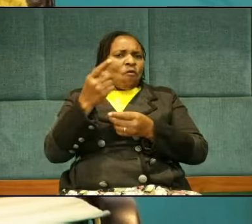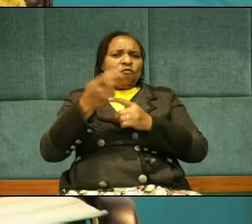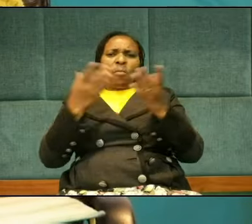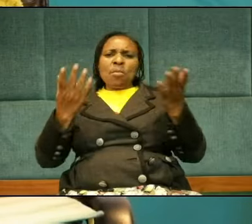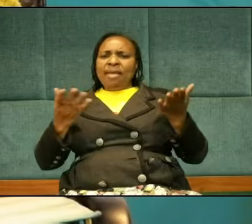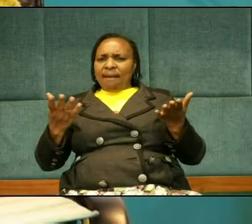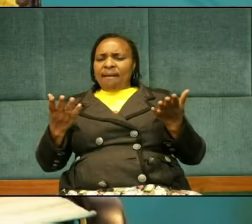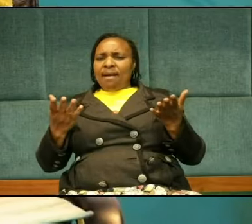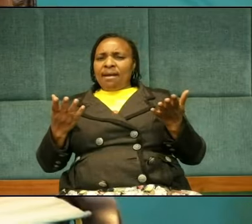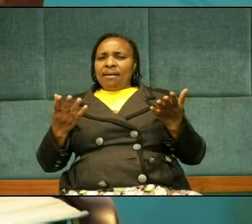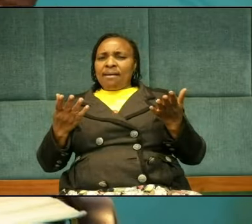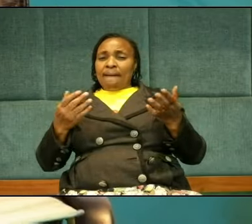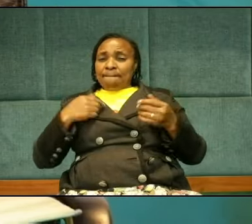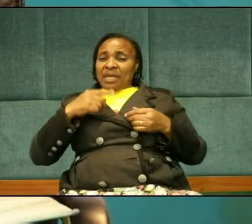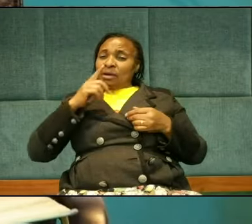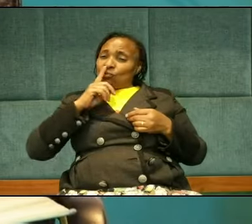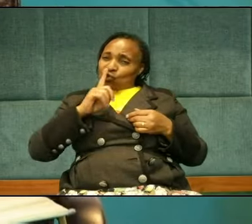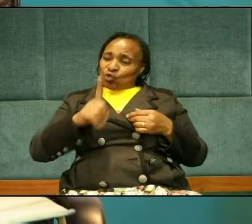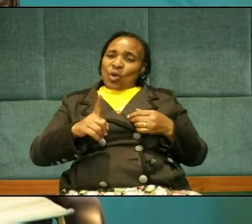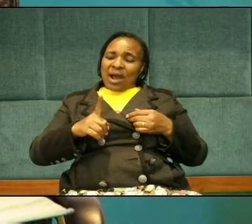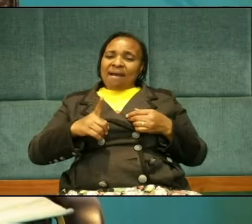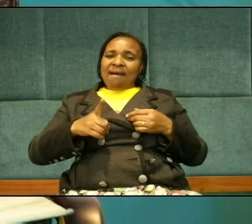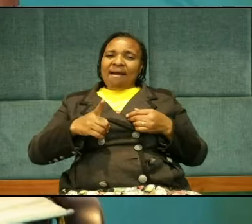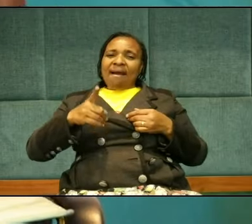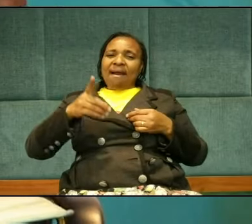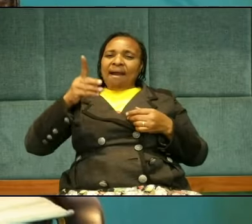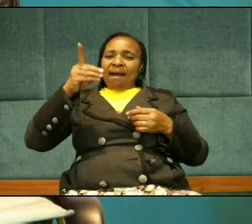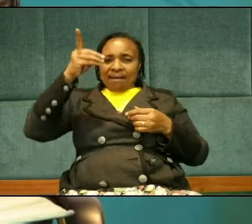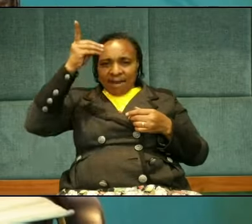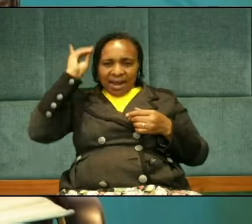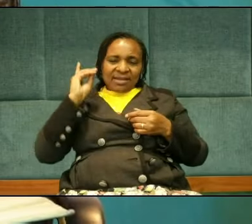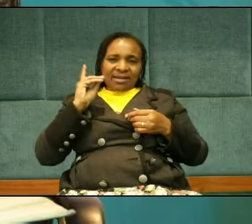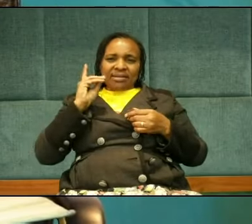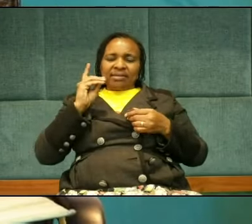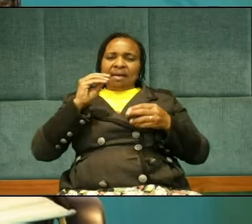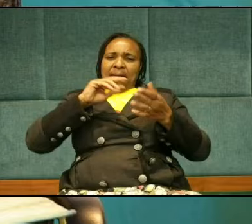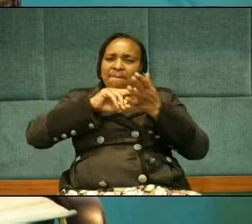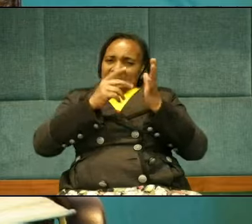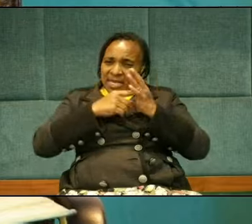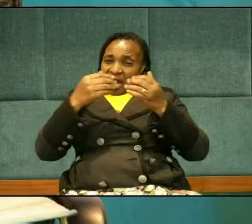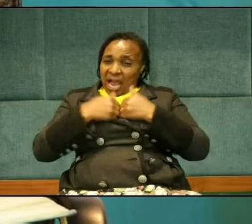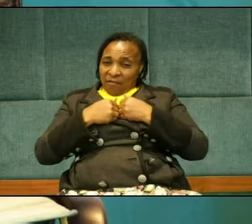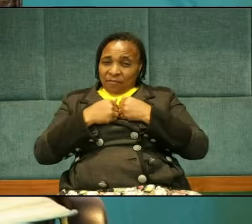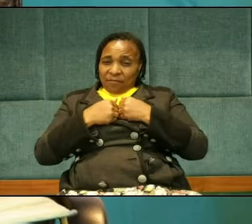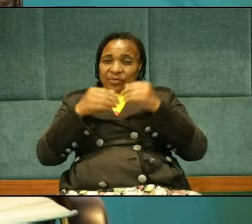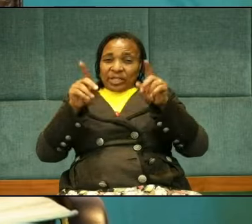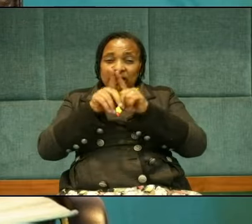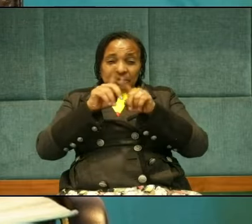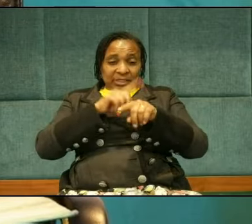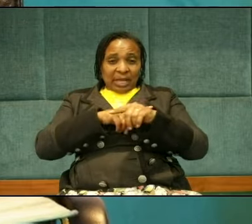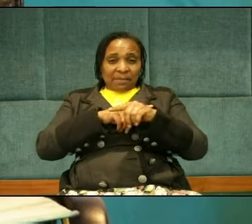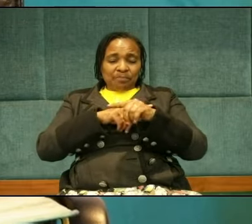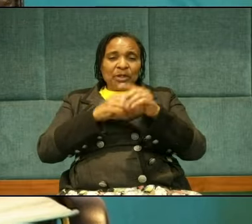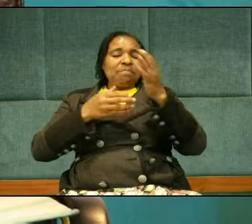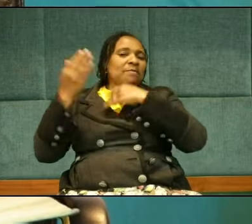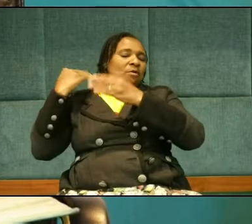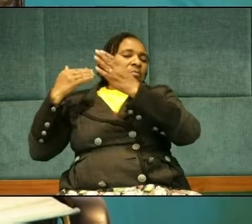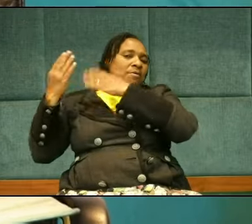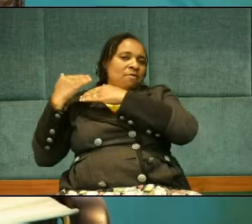from. So I'm sure Daniel had a name, had a meaning to his name as well, way before